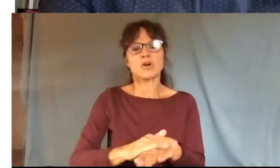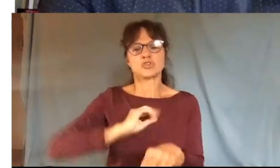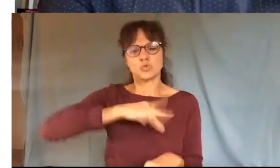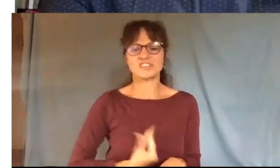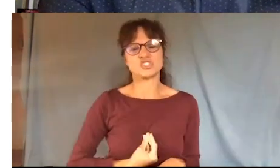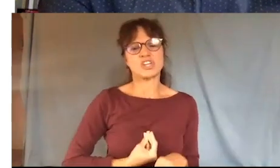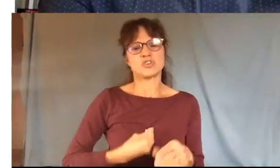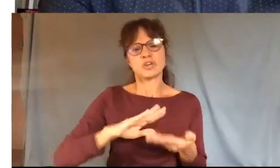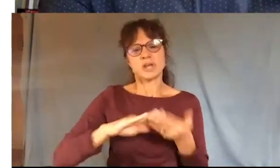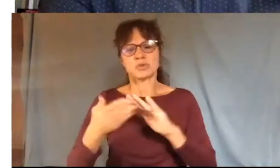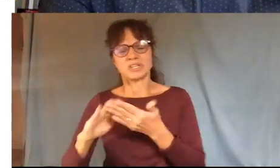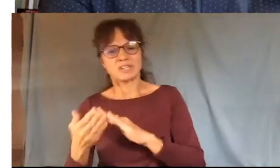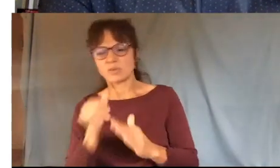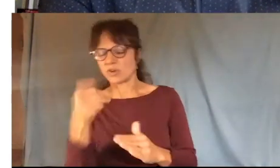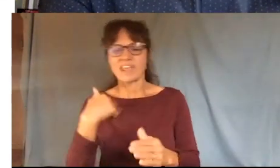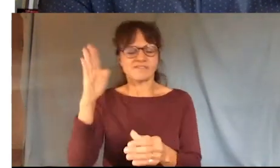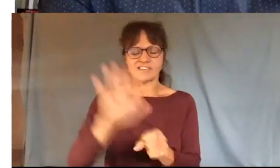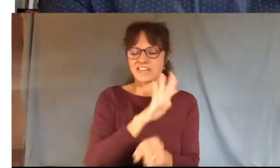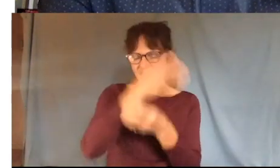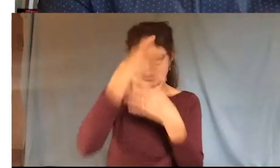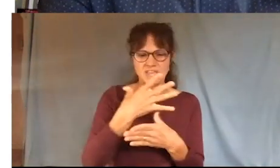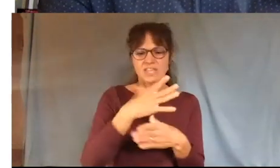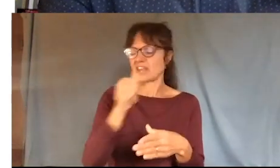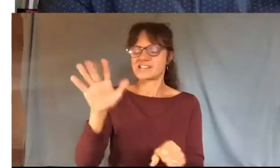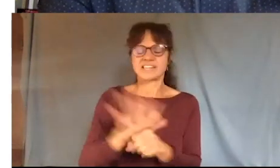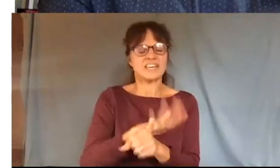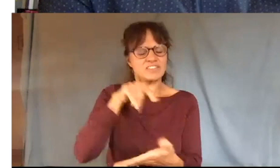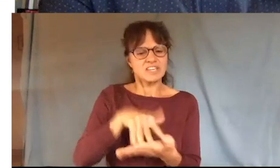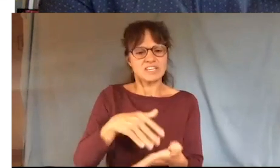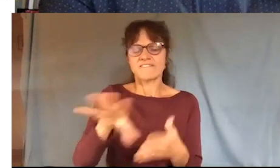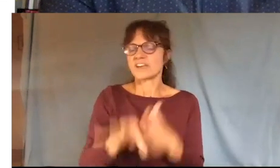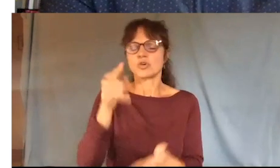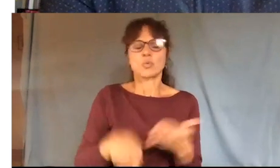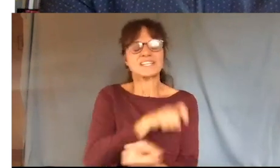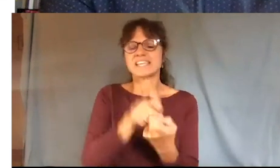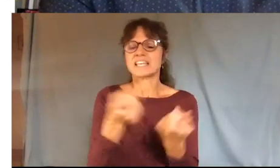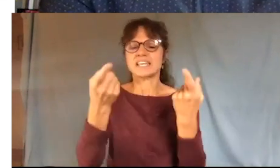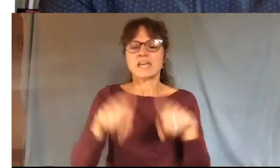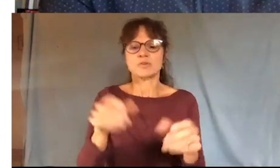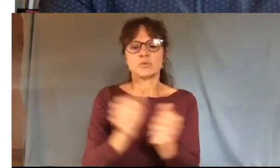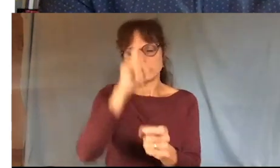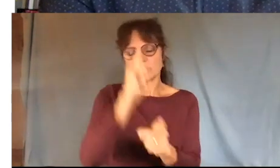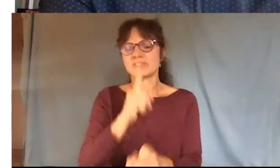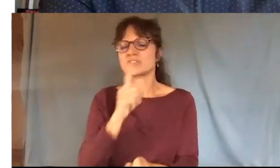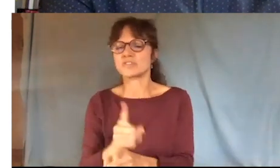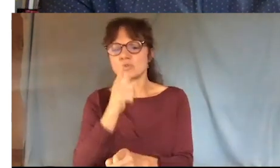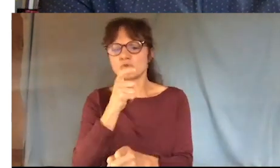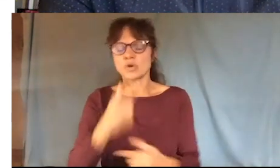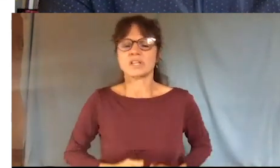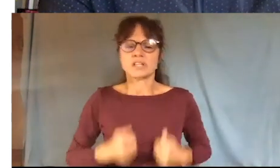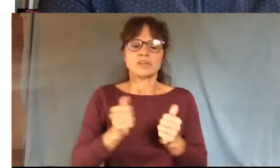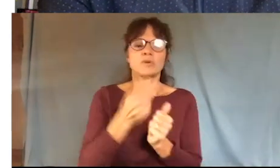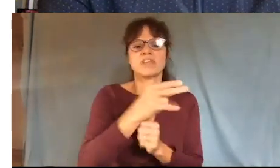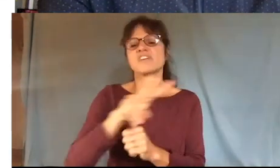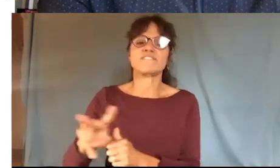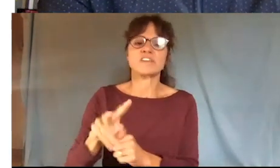do not have enough data. There have not been enough studies to try and figure out exactly what's taking place among our brothers and sisters who are living with HIV or at